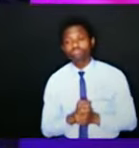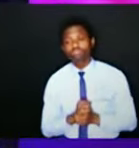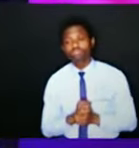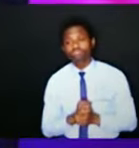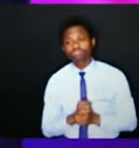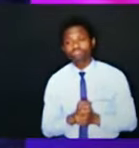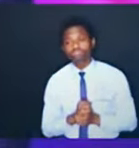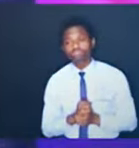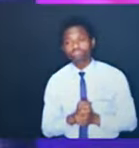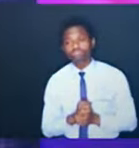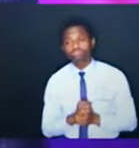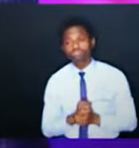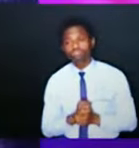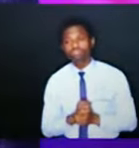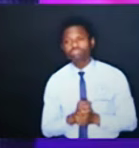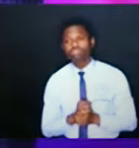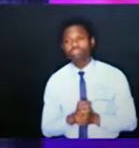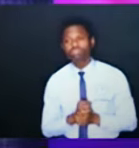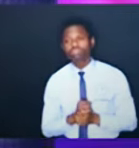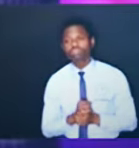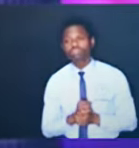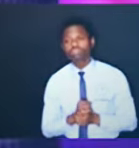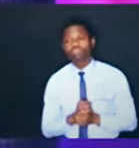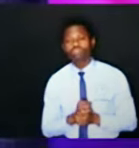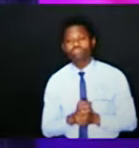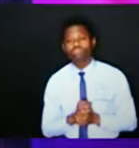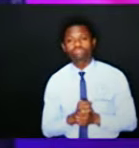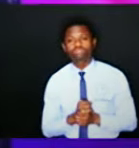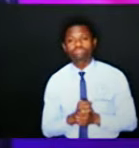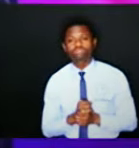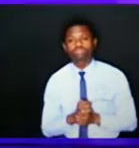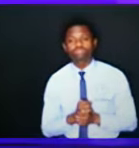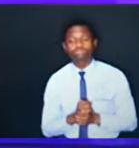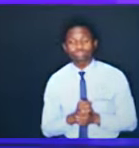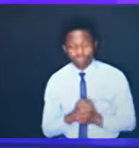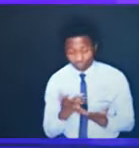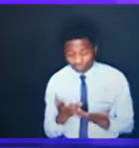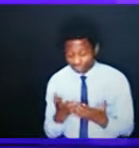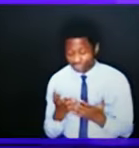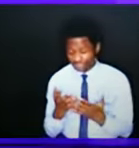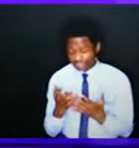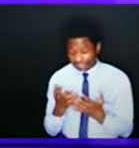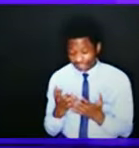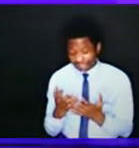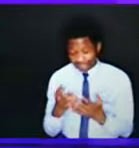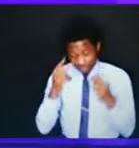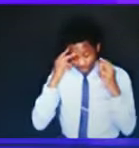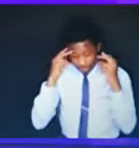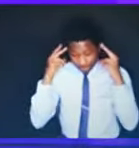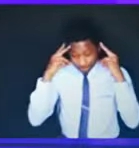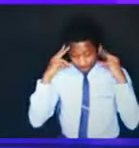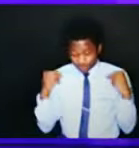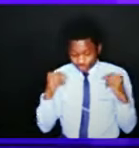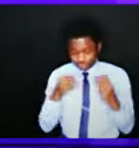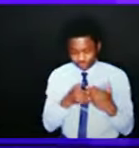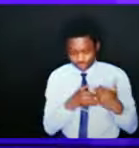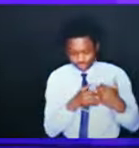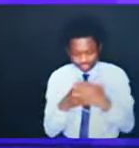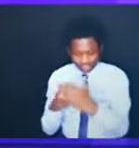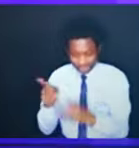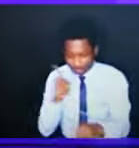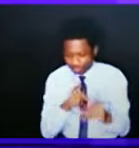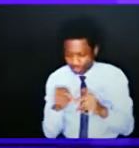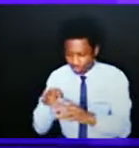opening ne ogefo, se opening ne ogefo. He led them out of Egypt and performed wonders